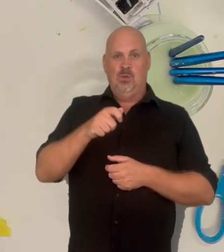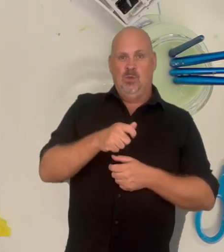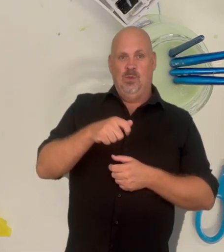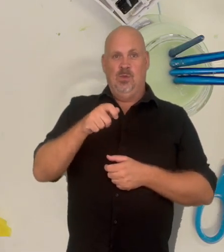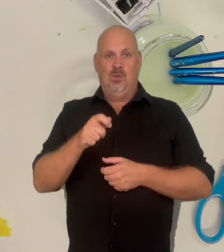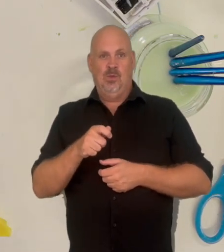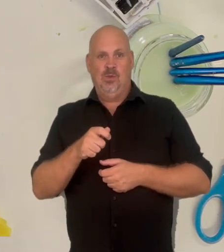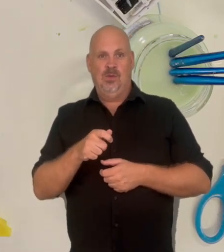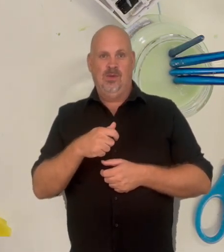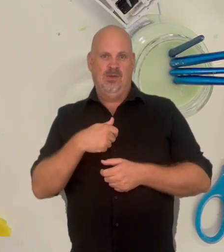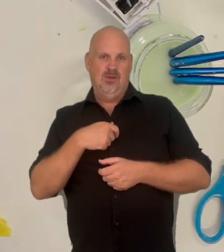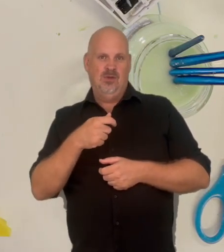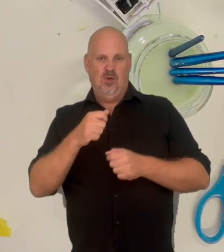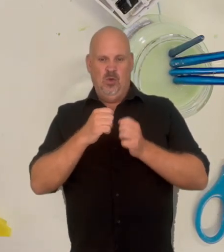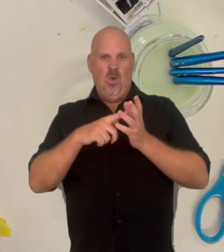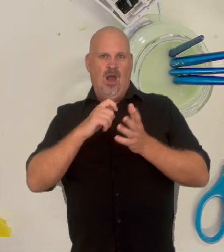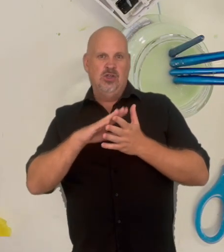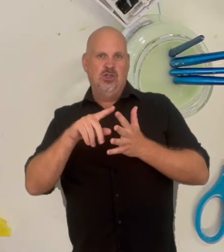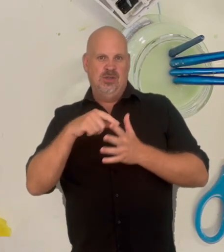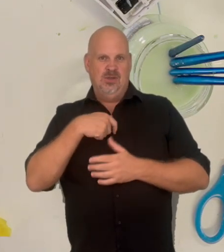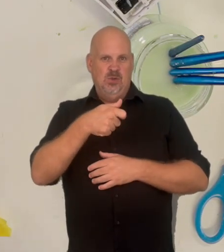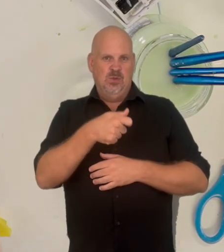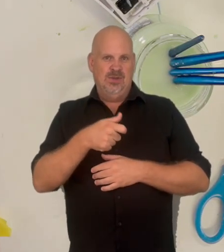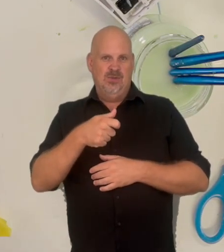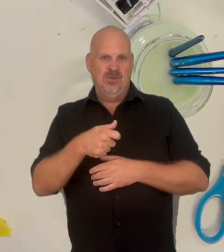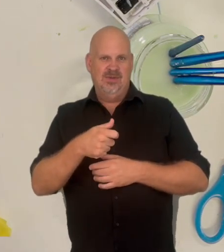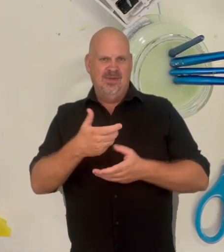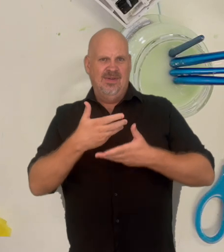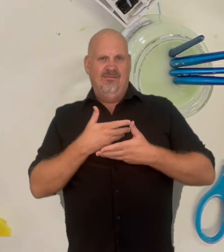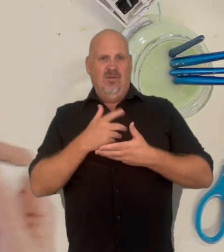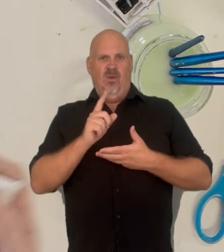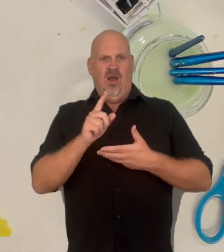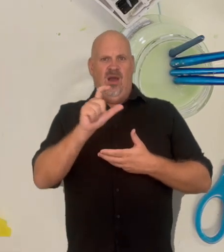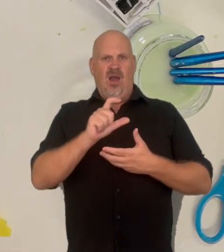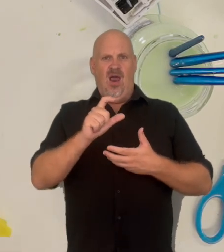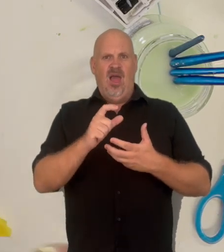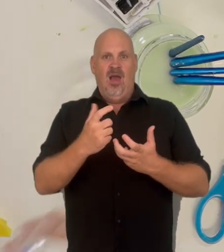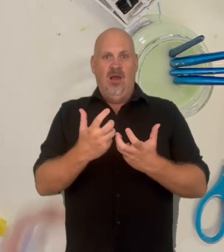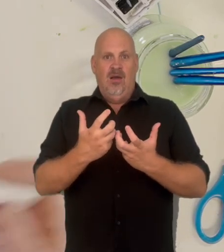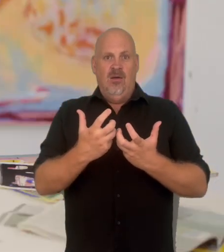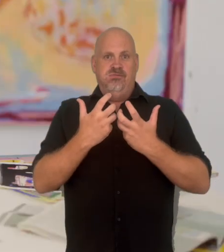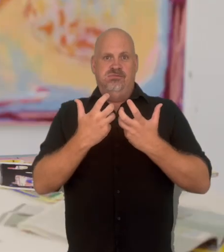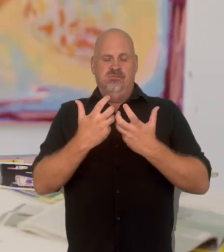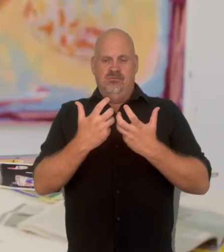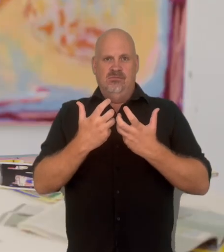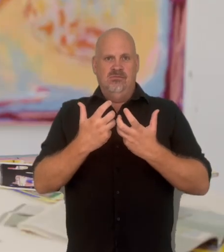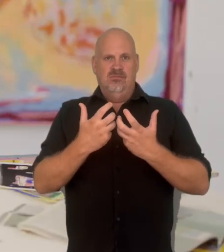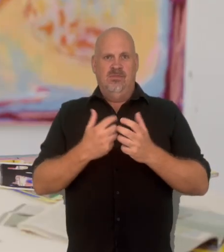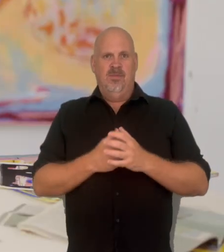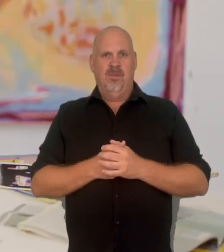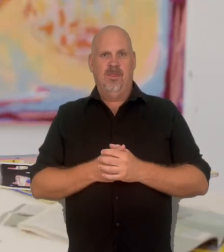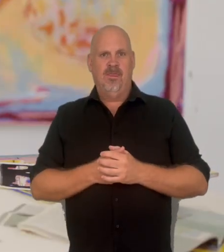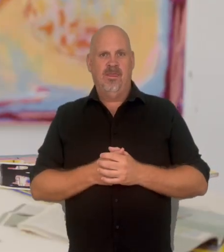squeeze some gouache. And it gives you this, it pops out the colours in the paint. Now traditionally this is not a way that you